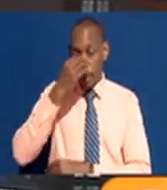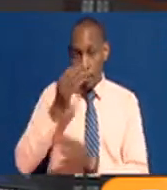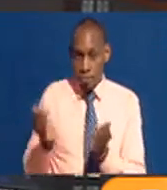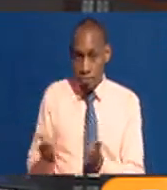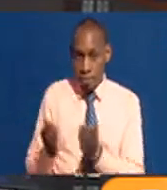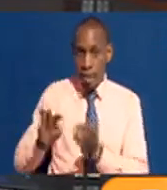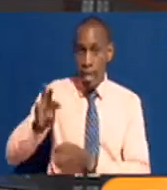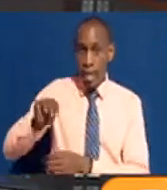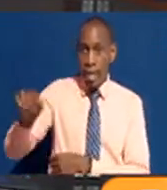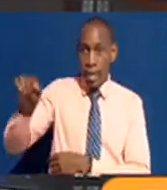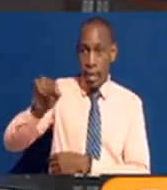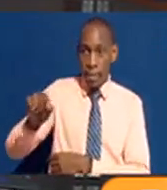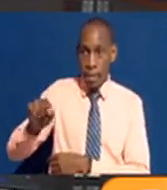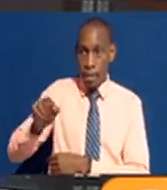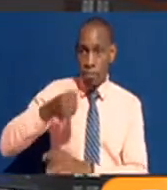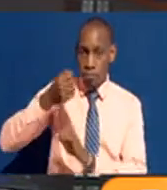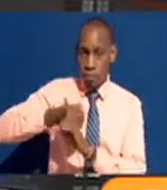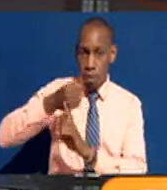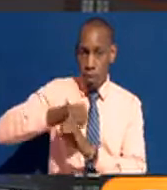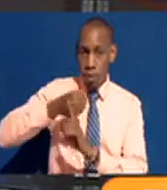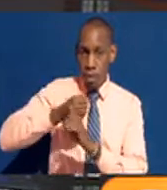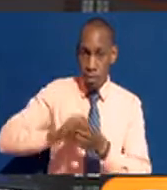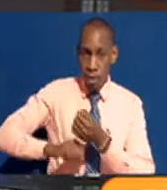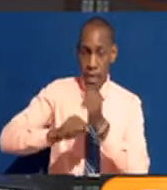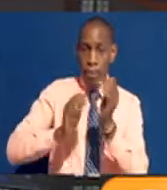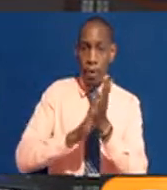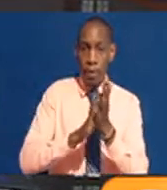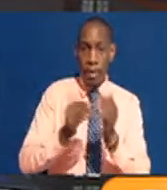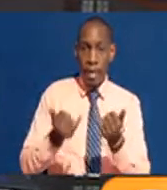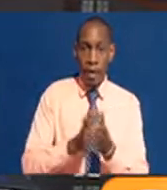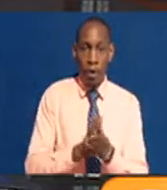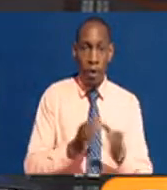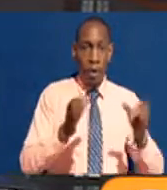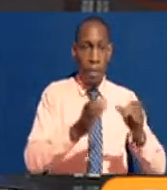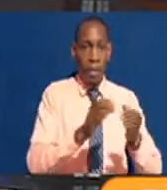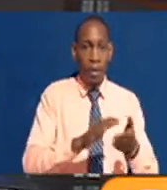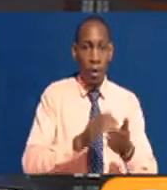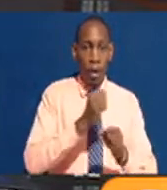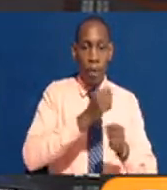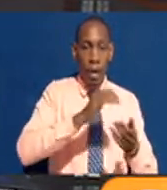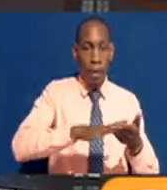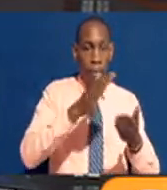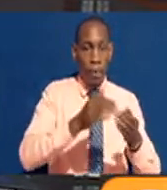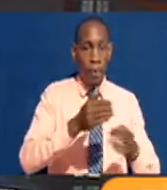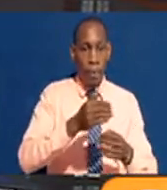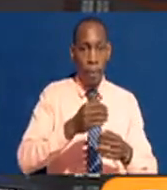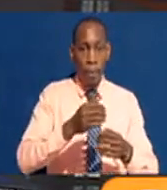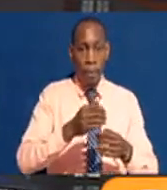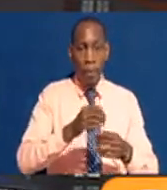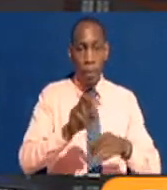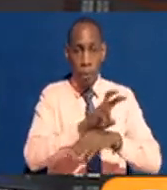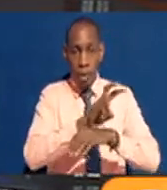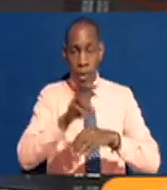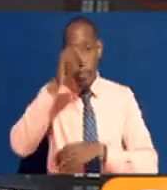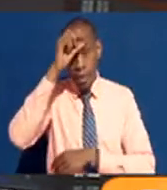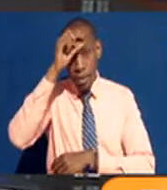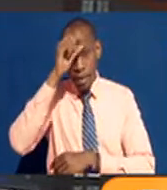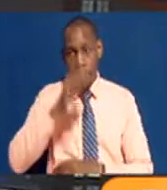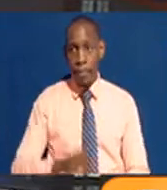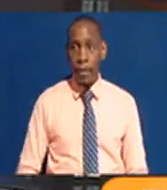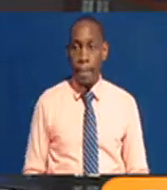urged MPs to rally behind the proposal, which would make the minority more effective in keeping the government in